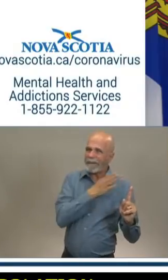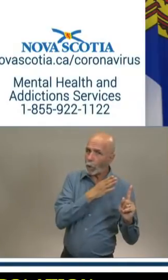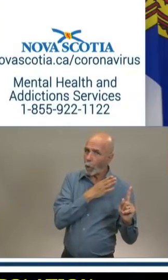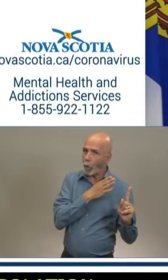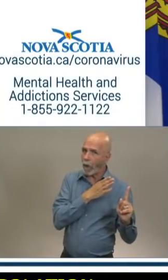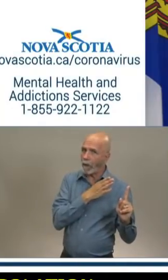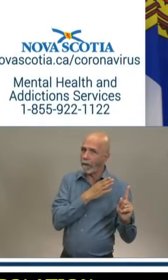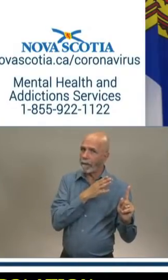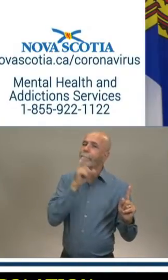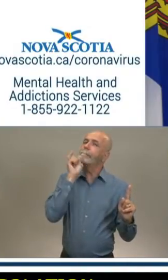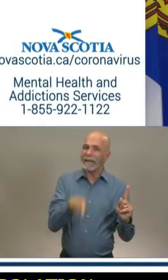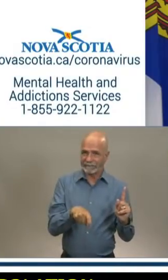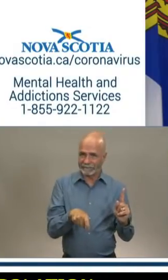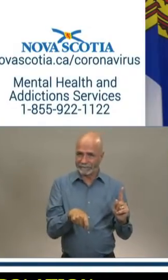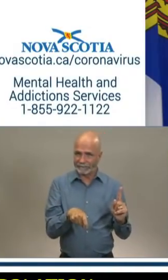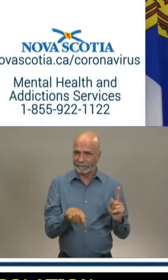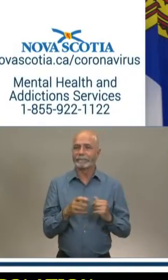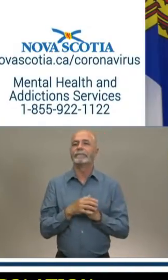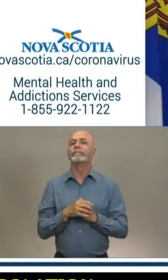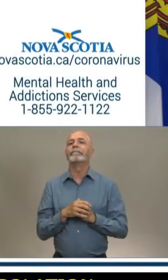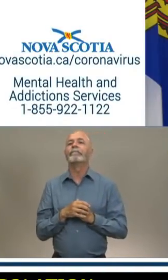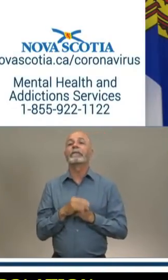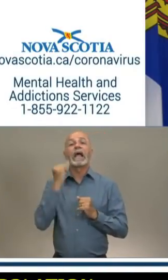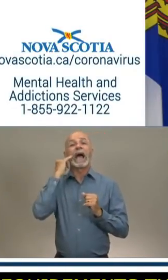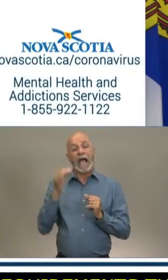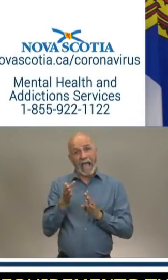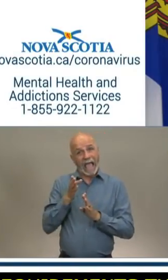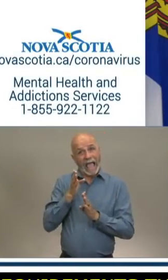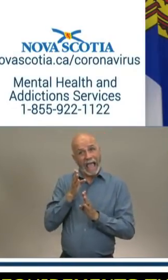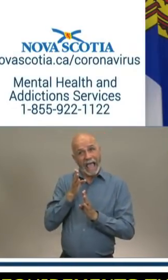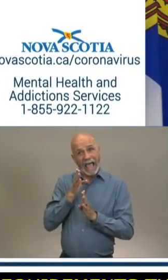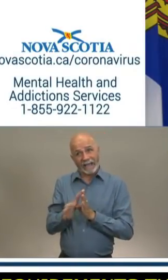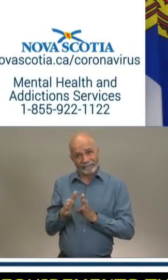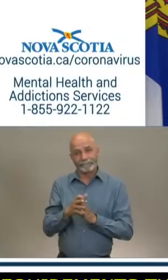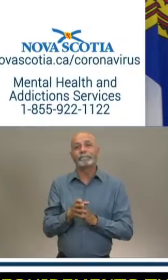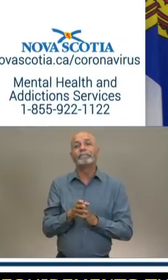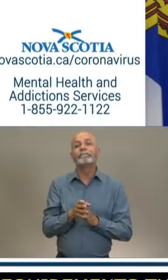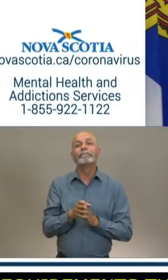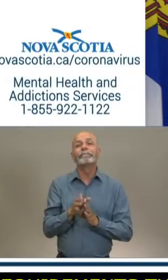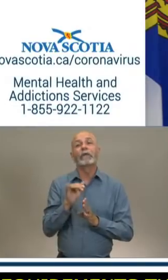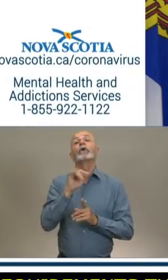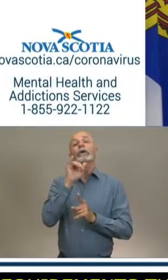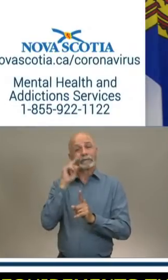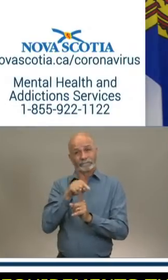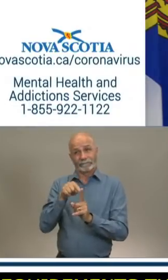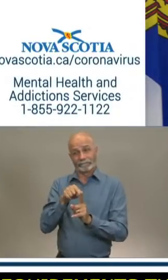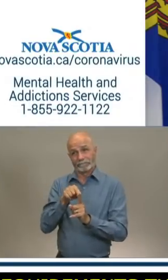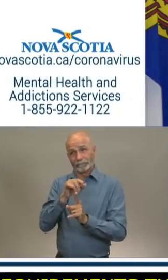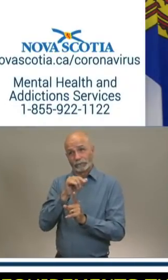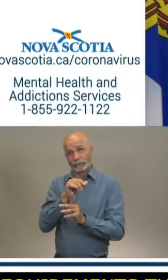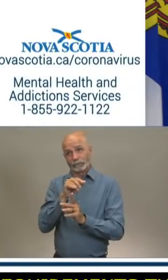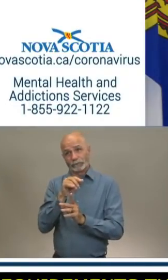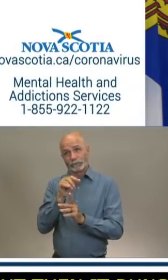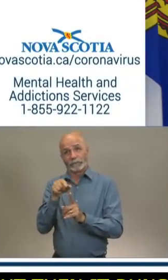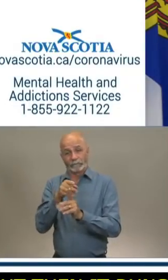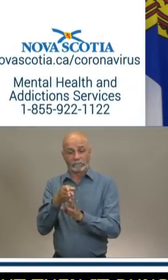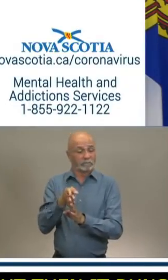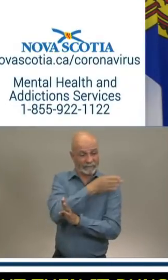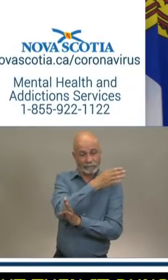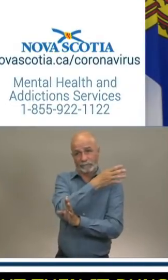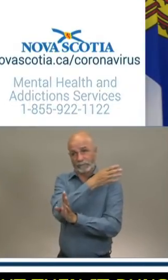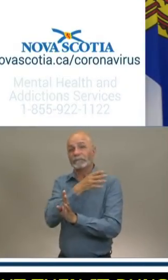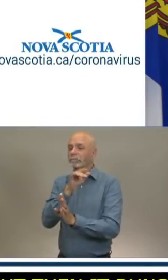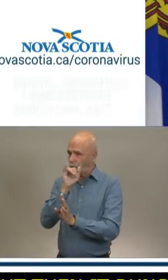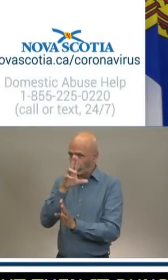on June 30th. So the closer you get to June 30th, then you have less and less isolation. So by the time you leave on June 30th and you